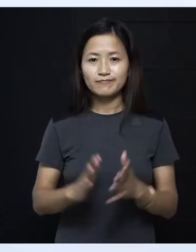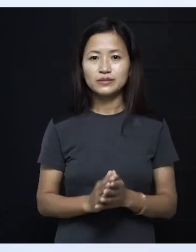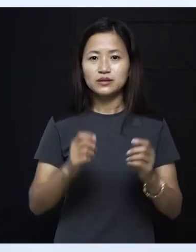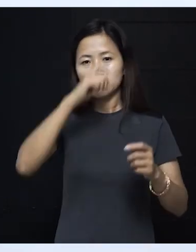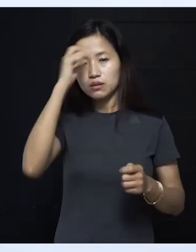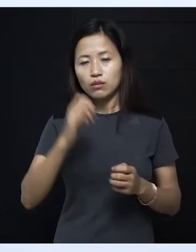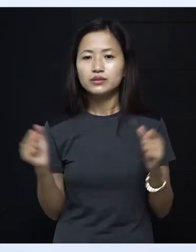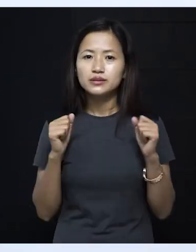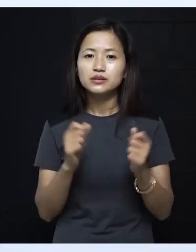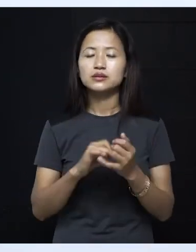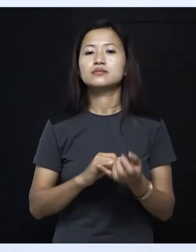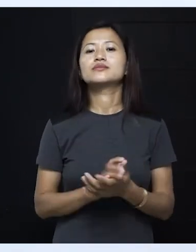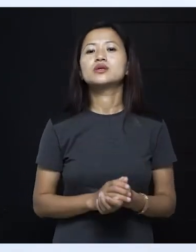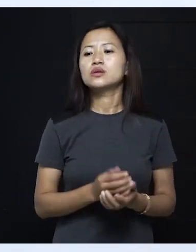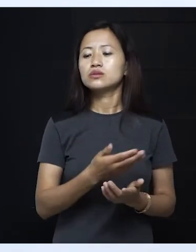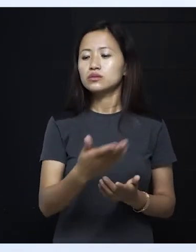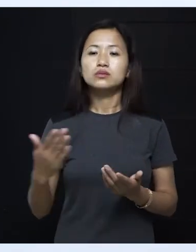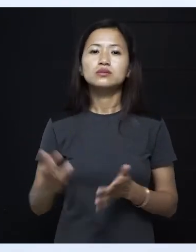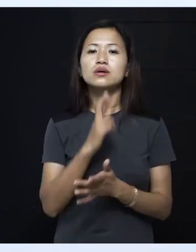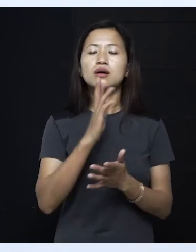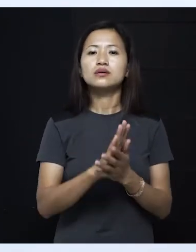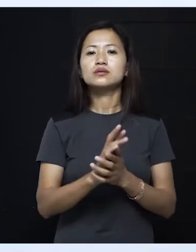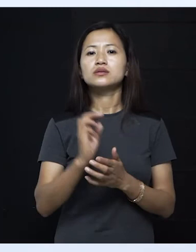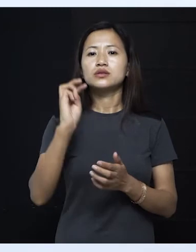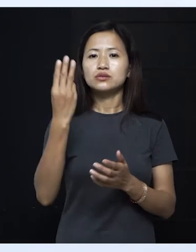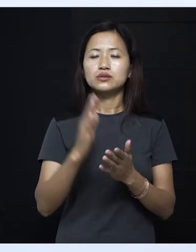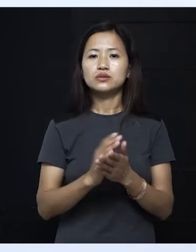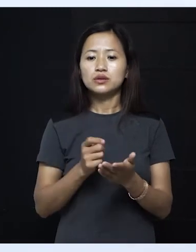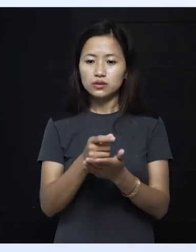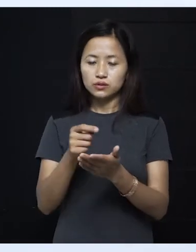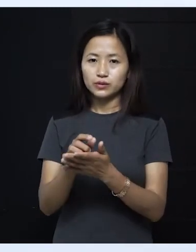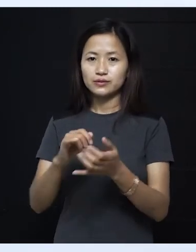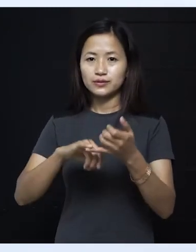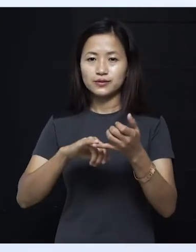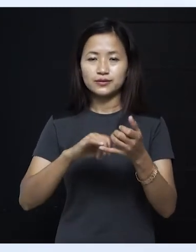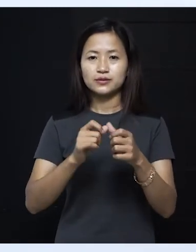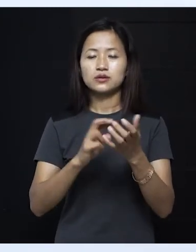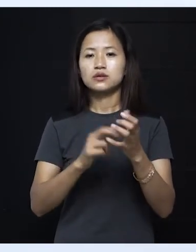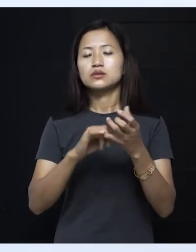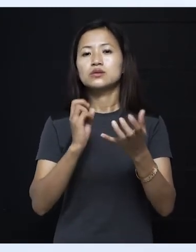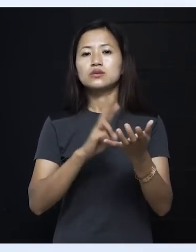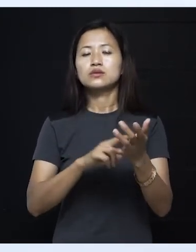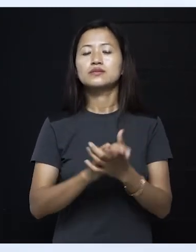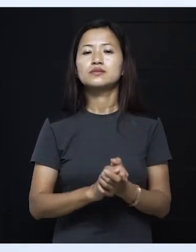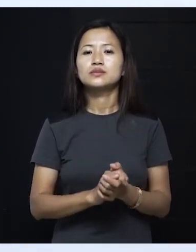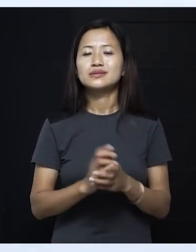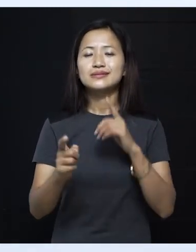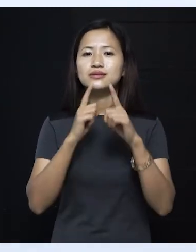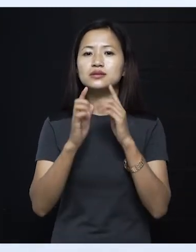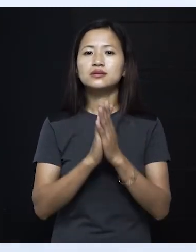and Kharif. So those are the three cropping season, okay? Then we have also discussed